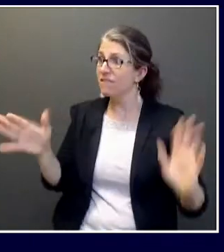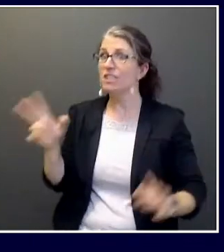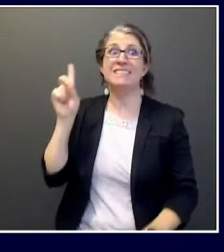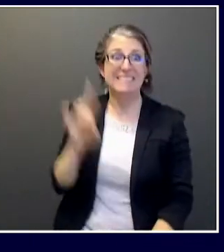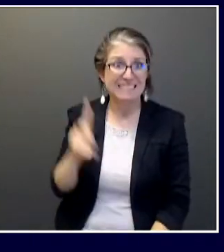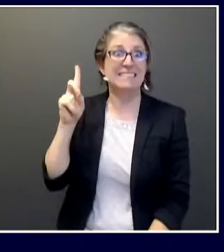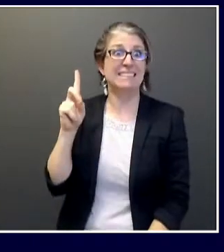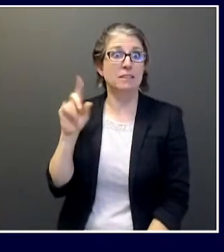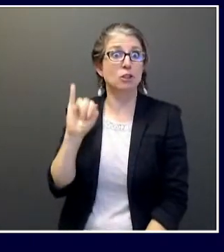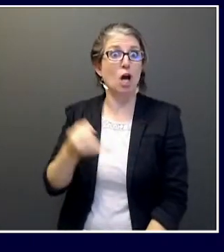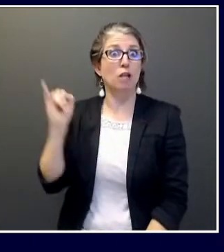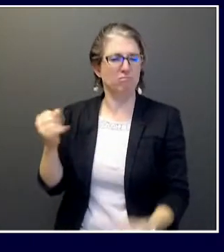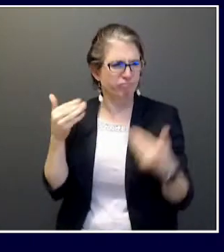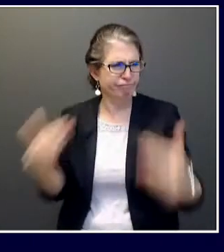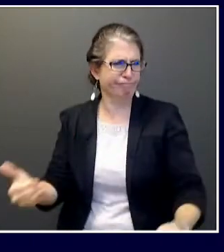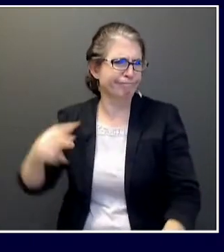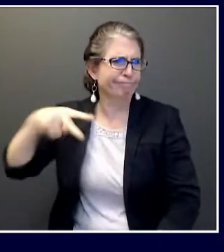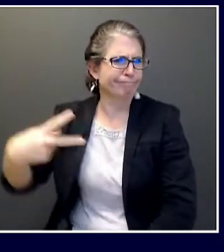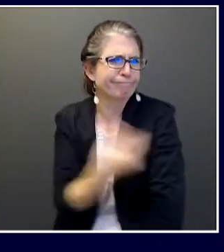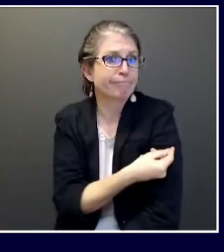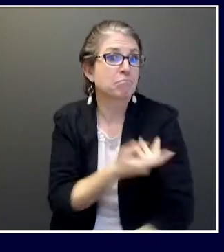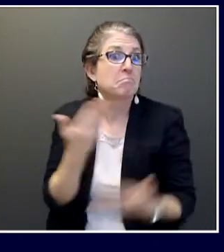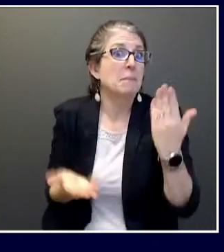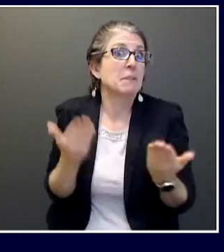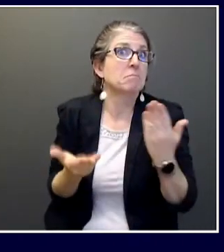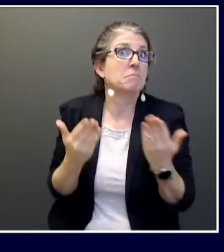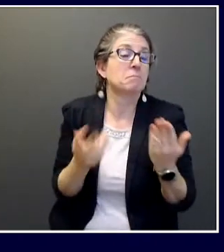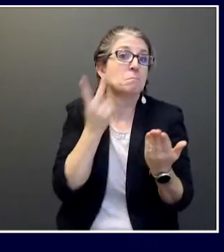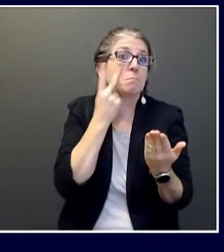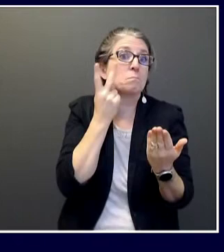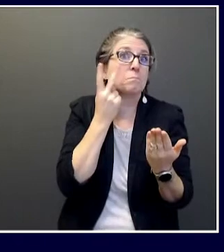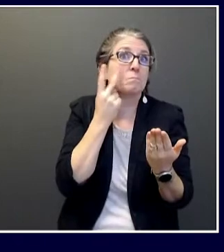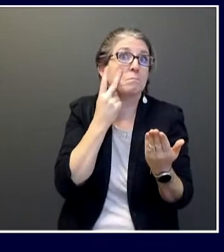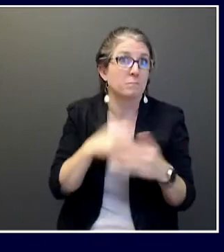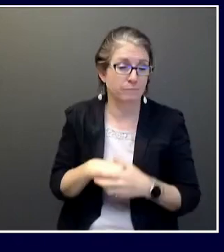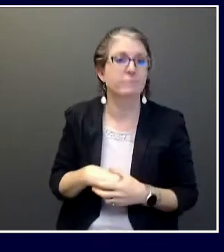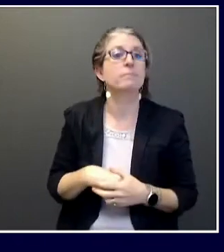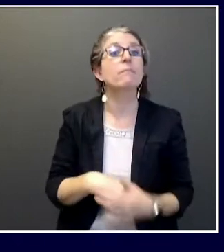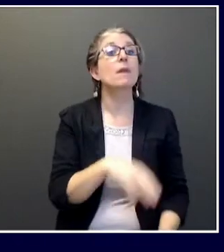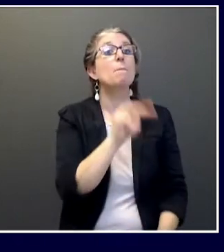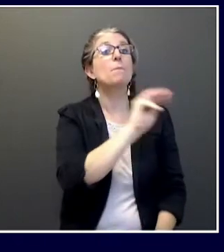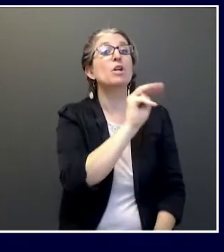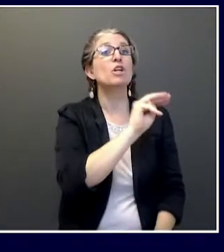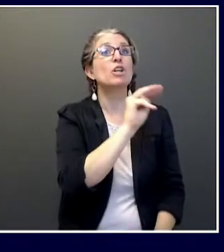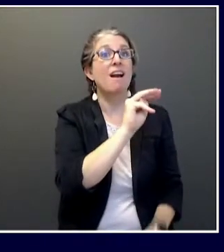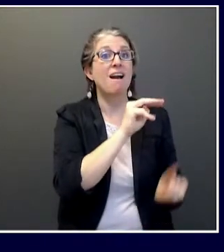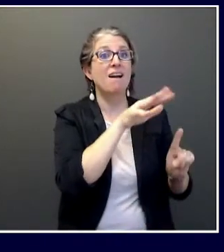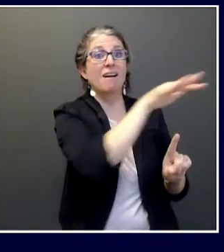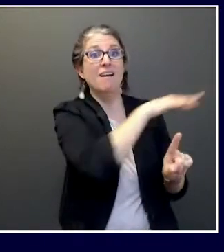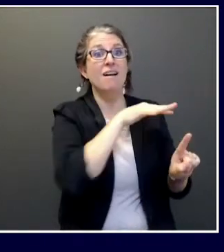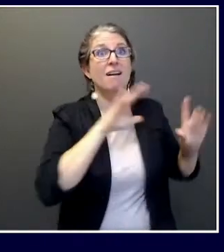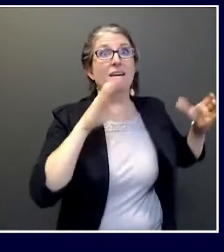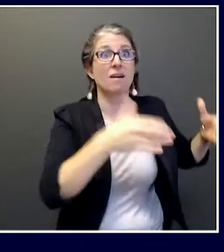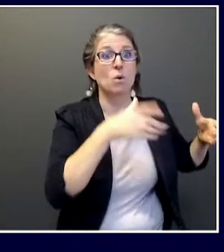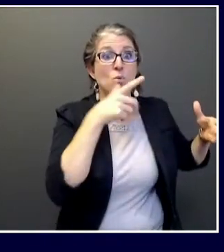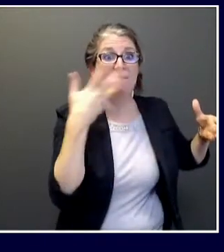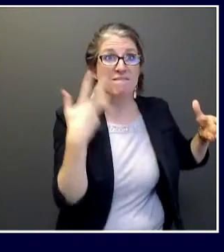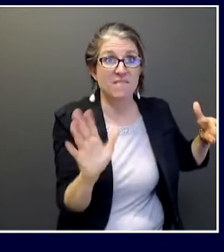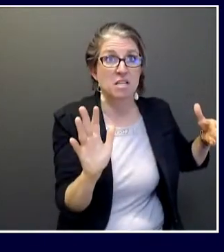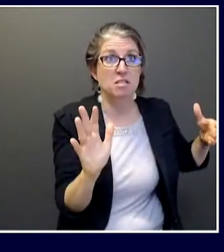the recommendation will likely track the same groups that have already been authorized for a booster of the Pfizer